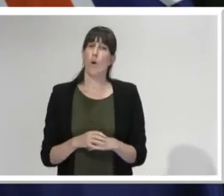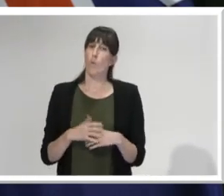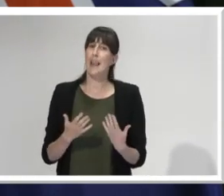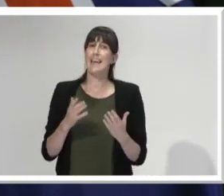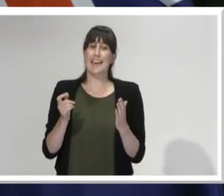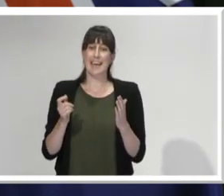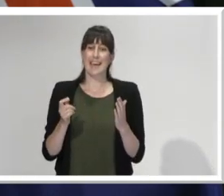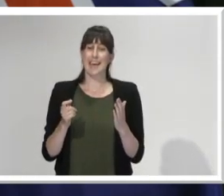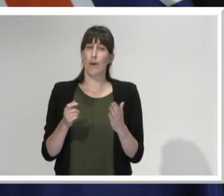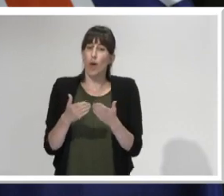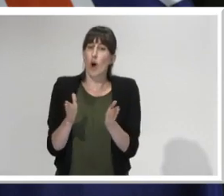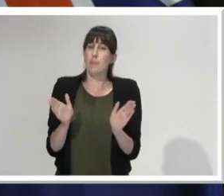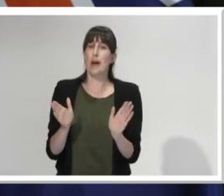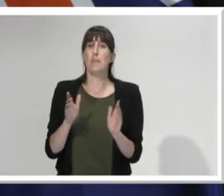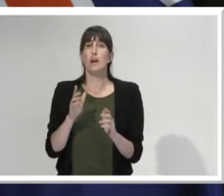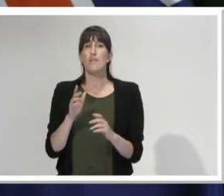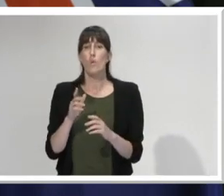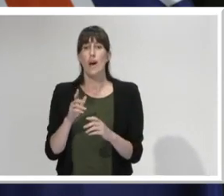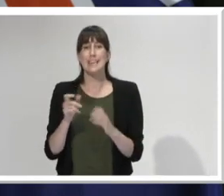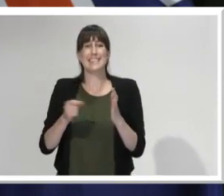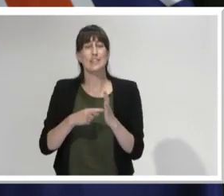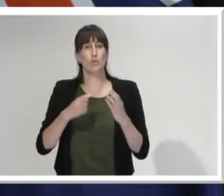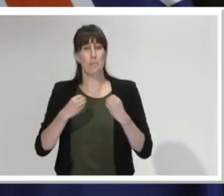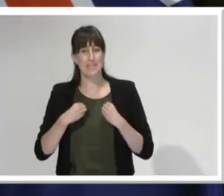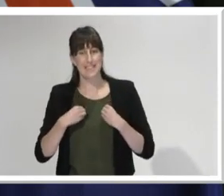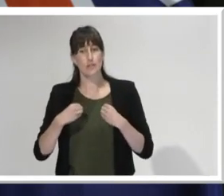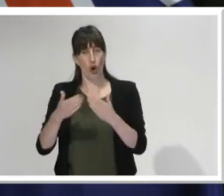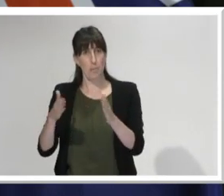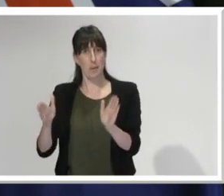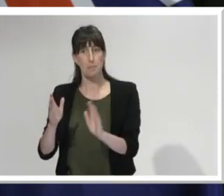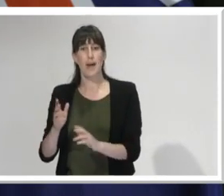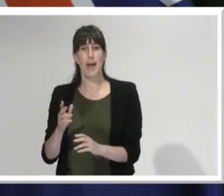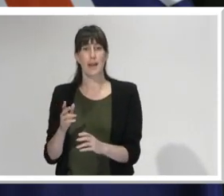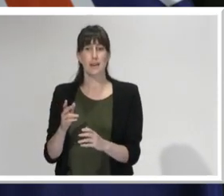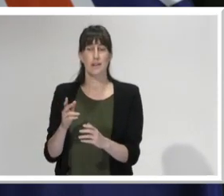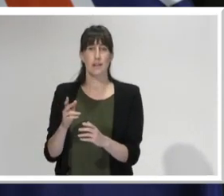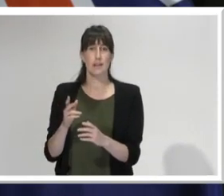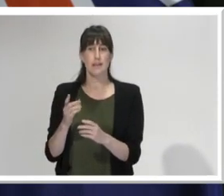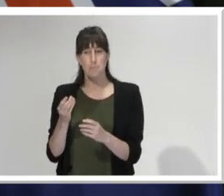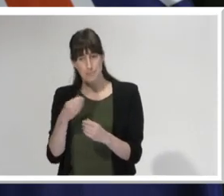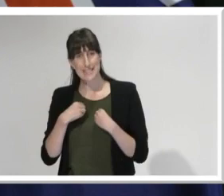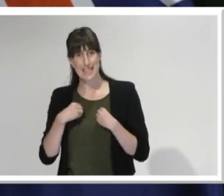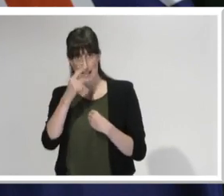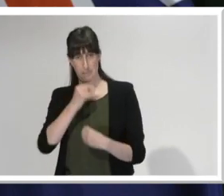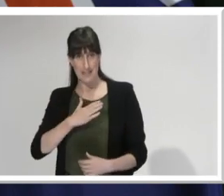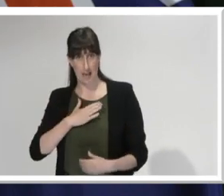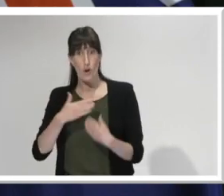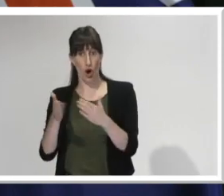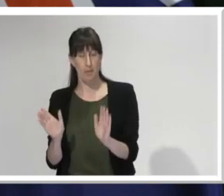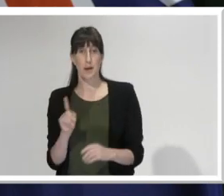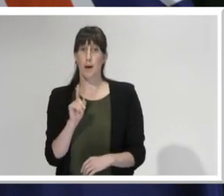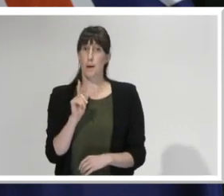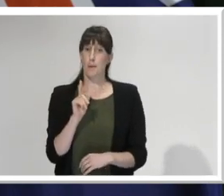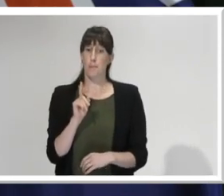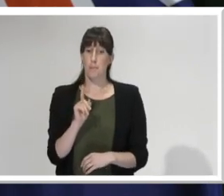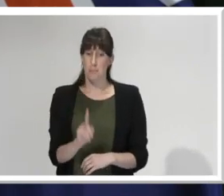do need to make sure that there's provision available for their children to be cared for while they're learning. It is voluntary though. We do still